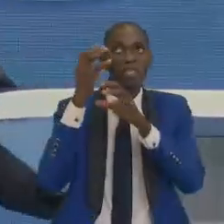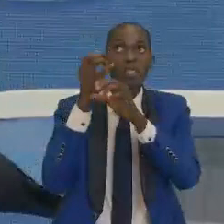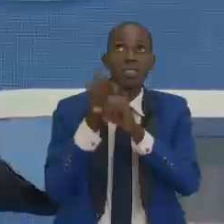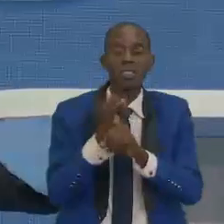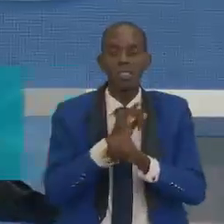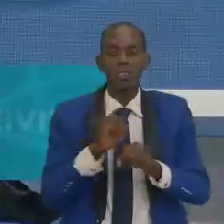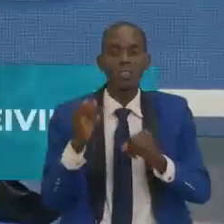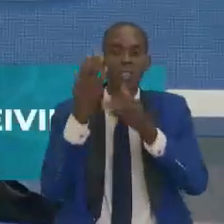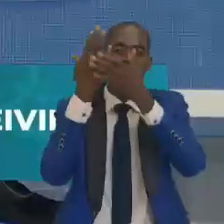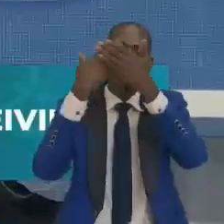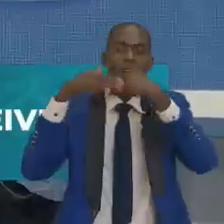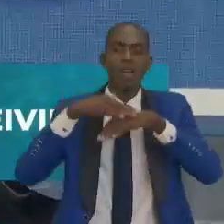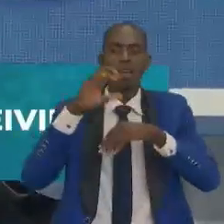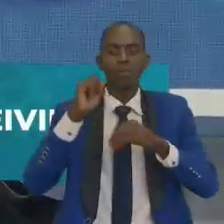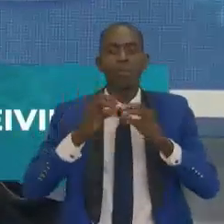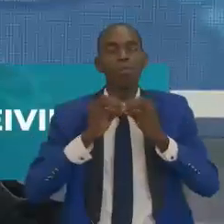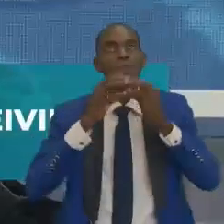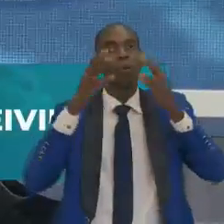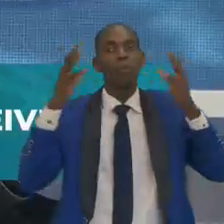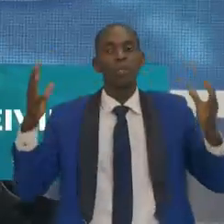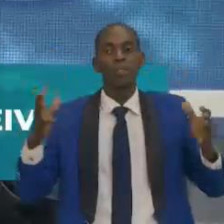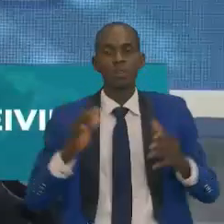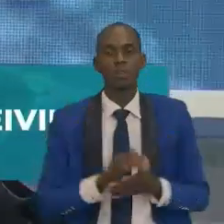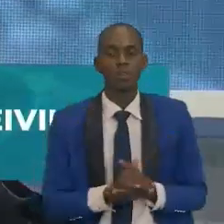heaven's abundance.